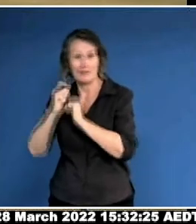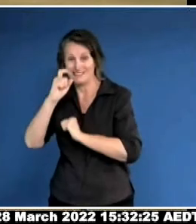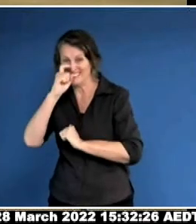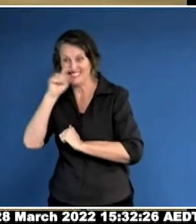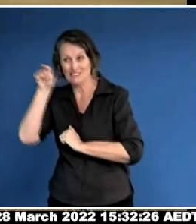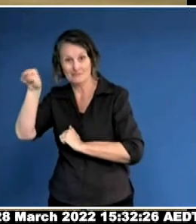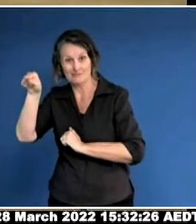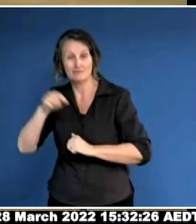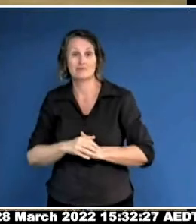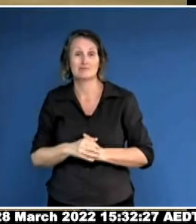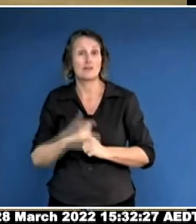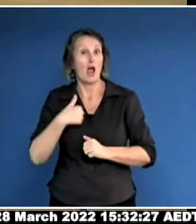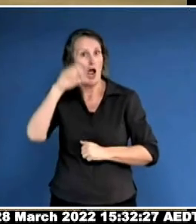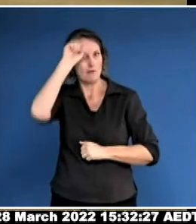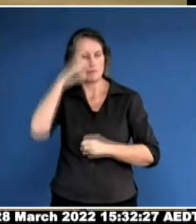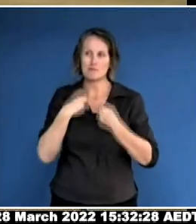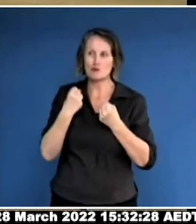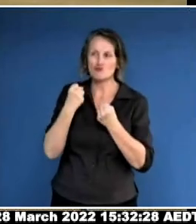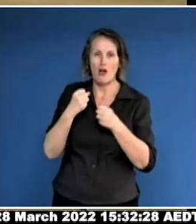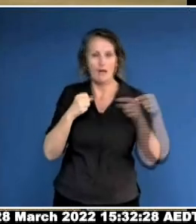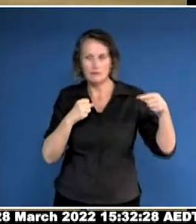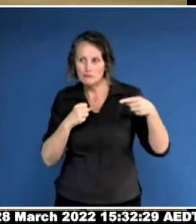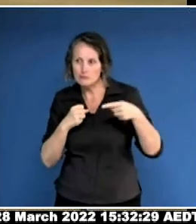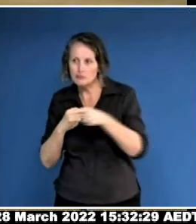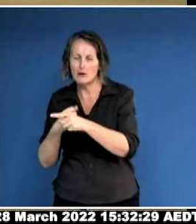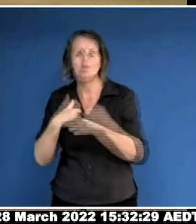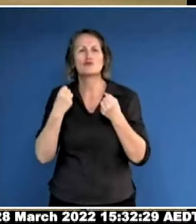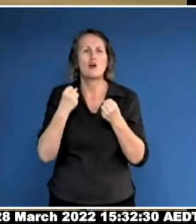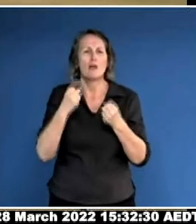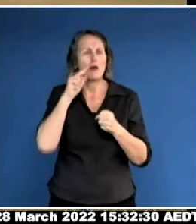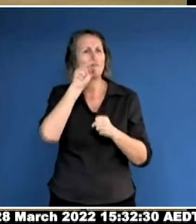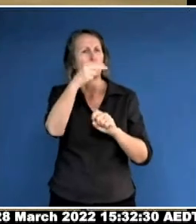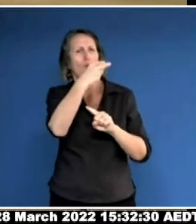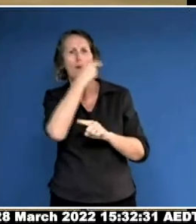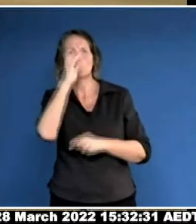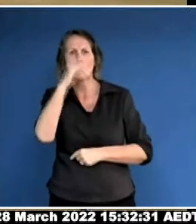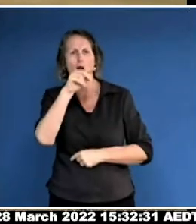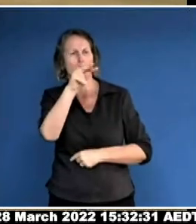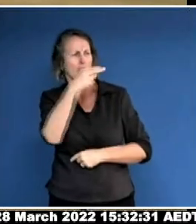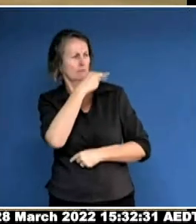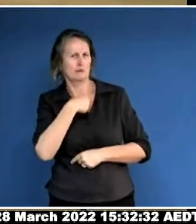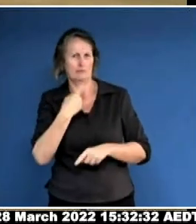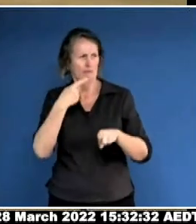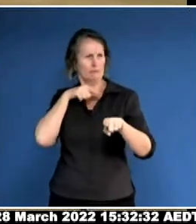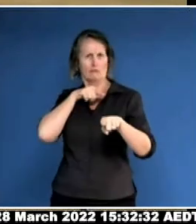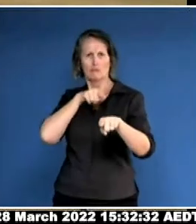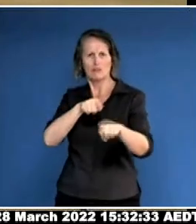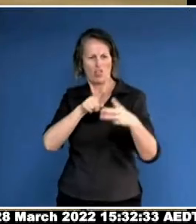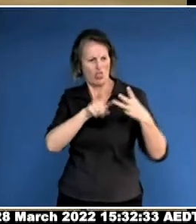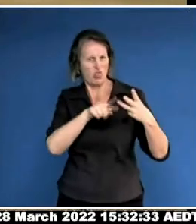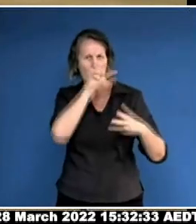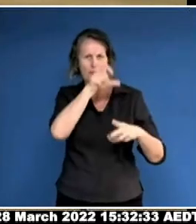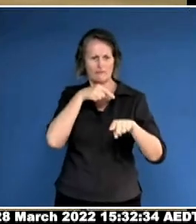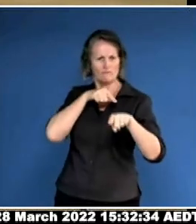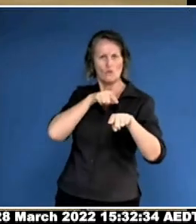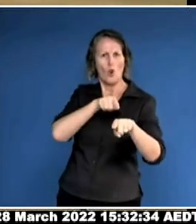and seeing person three in the car behind me, following me. I remember that I pulled over and asked him what he was